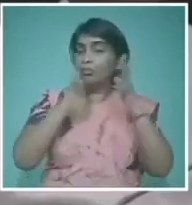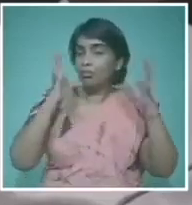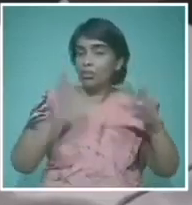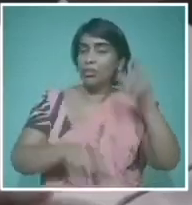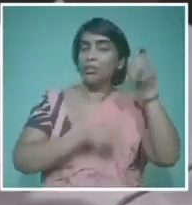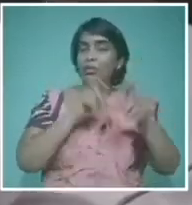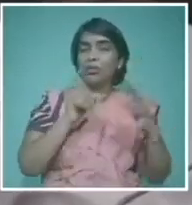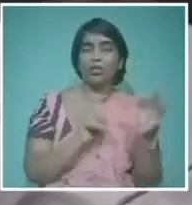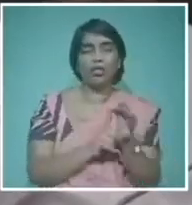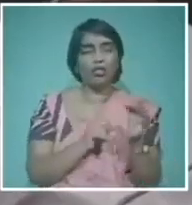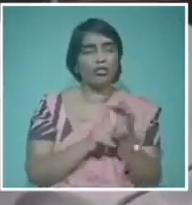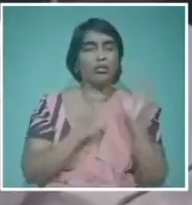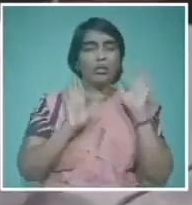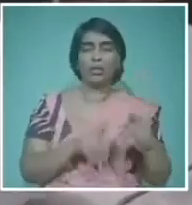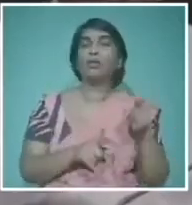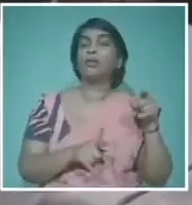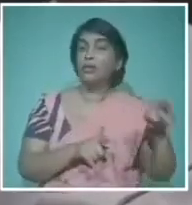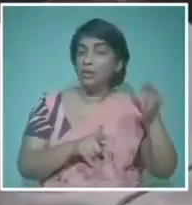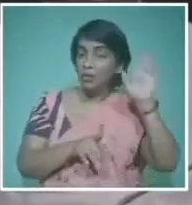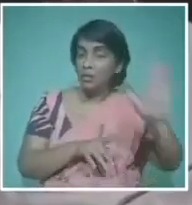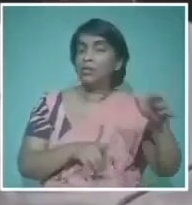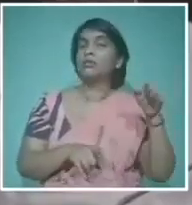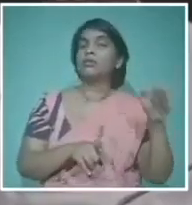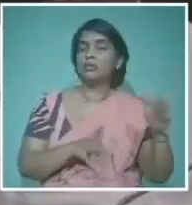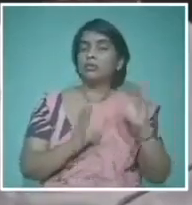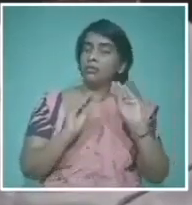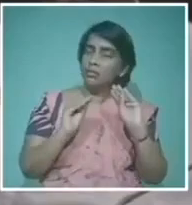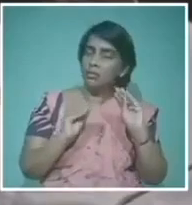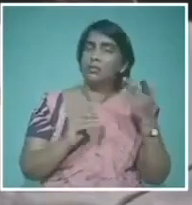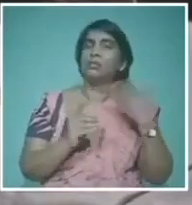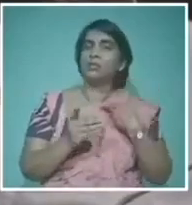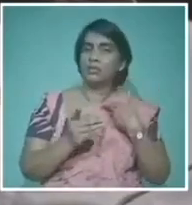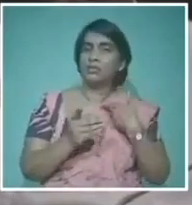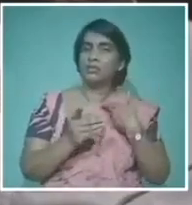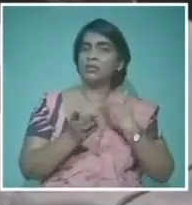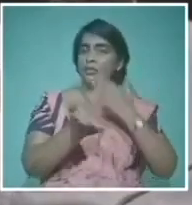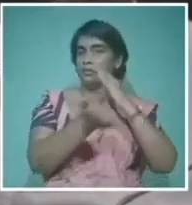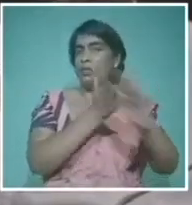enough to get 2,030 kilocalories a day, sir. You know that more than anyone else.